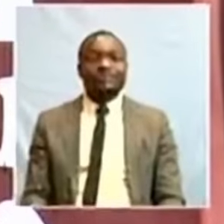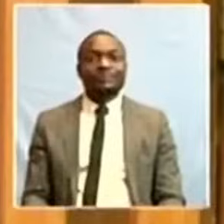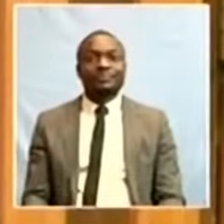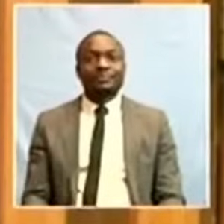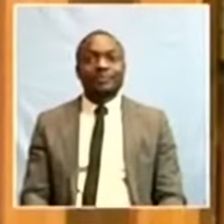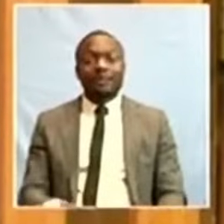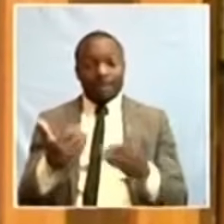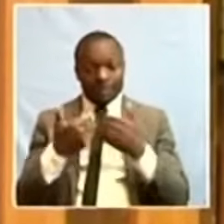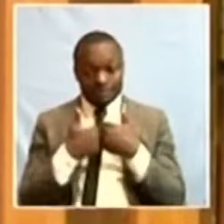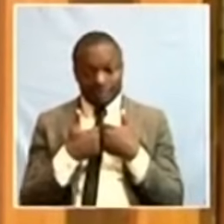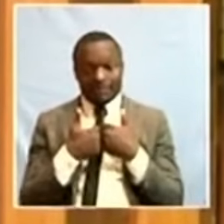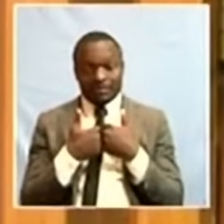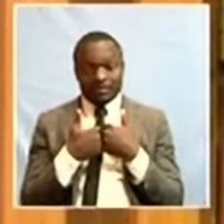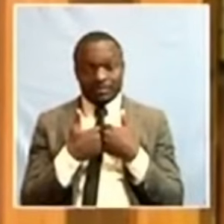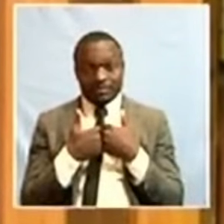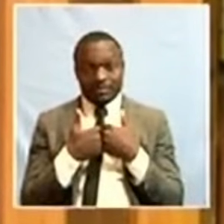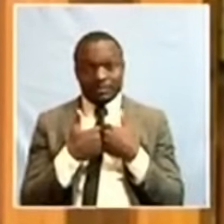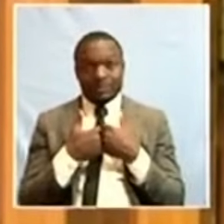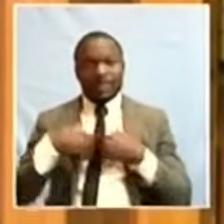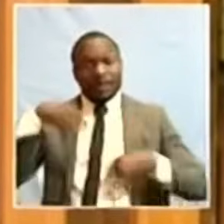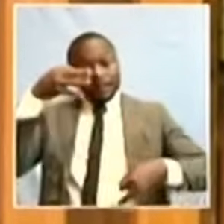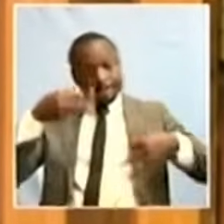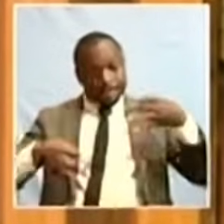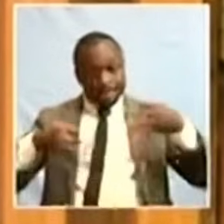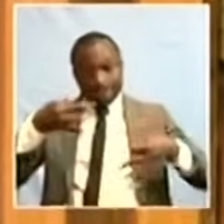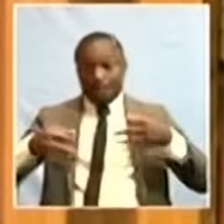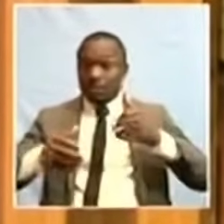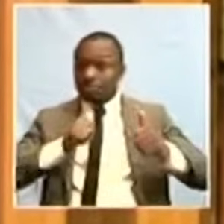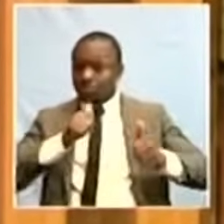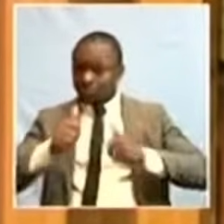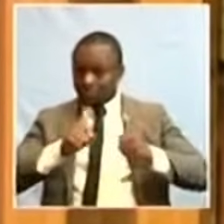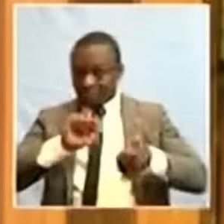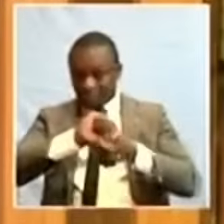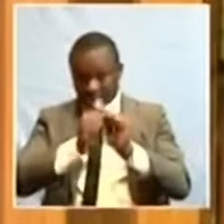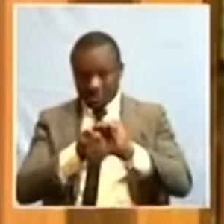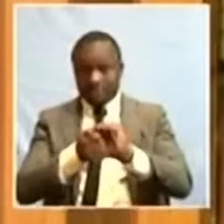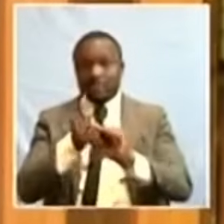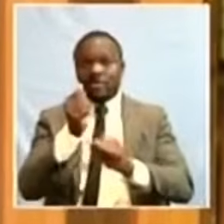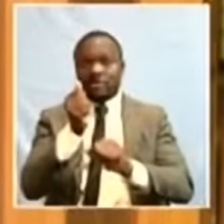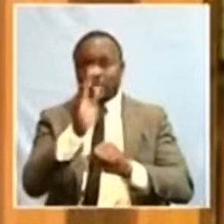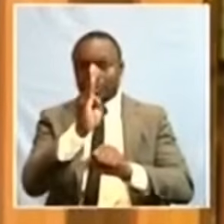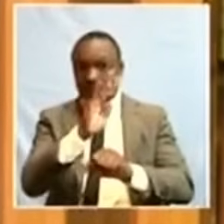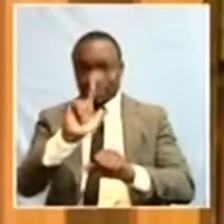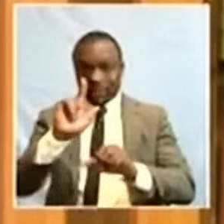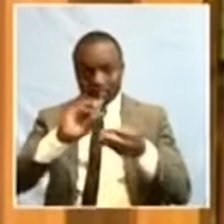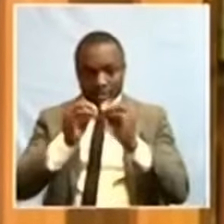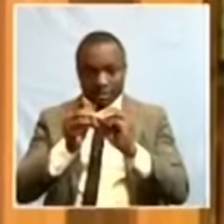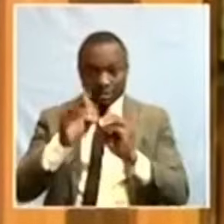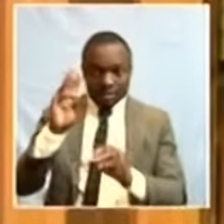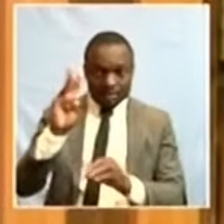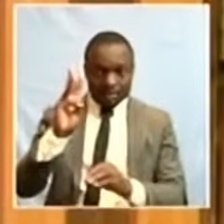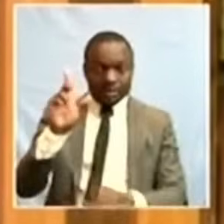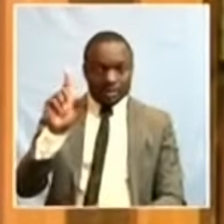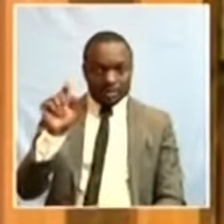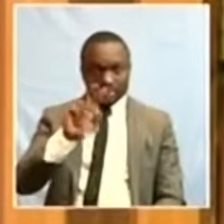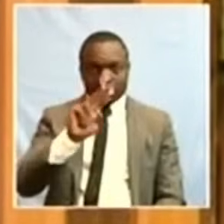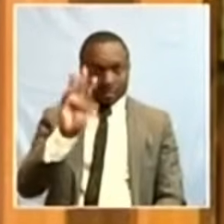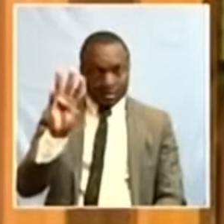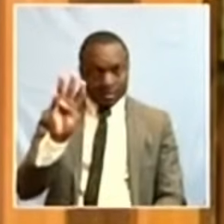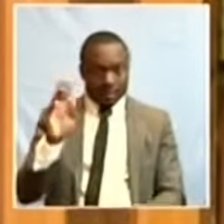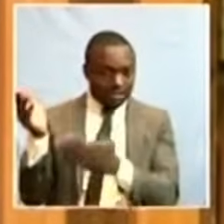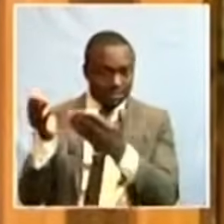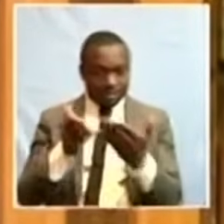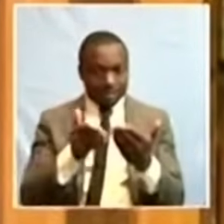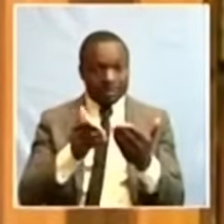we also have the Judiciary Administration Amendment Bill, National Assembly Bill number 16 of 2024 to come